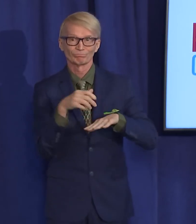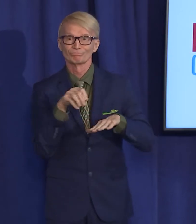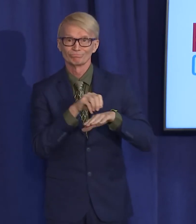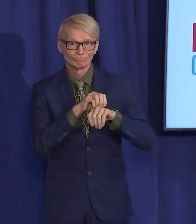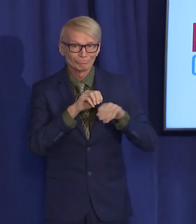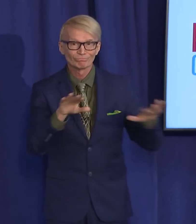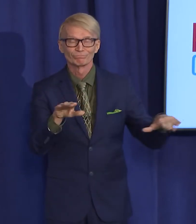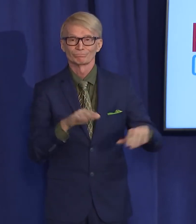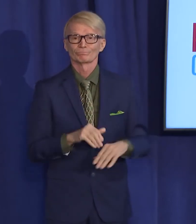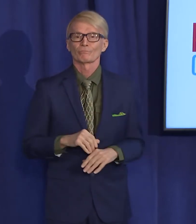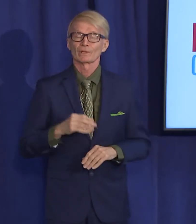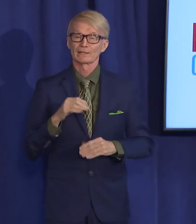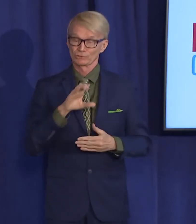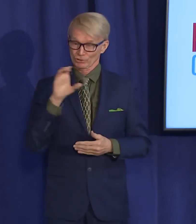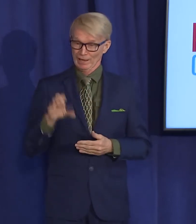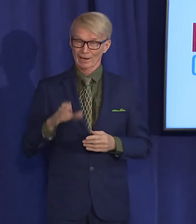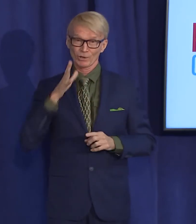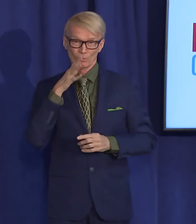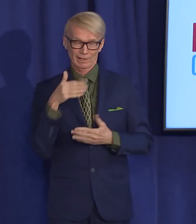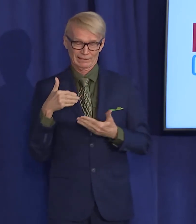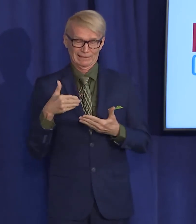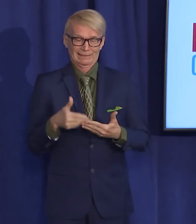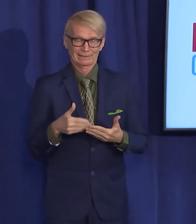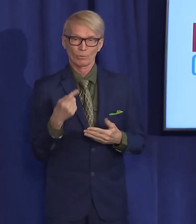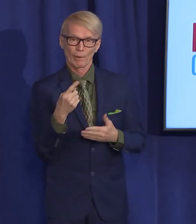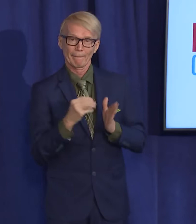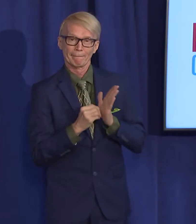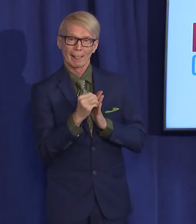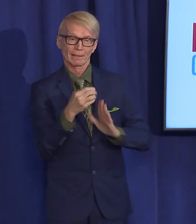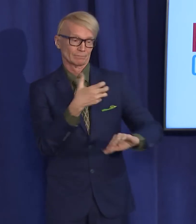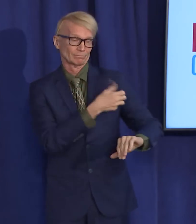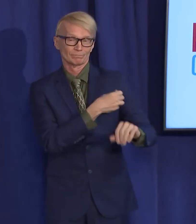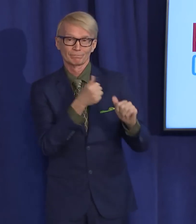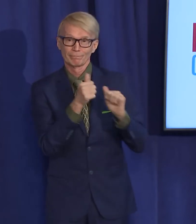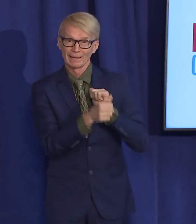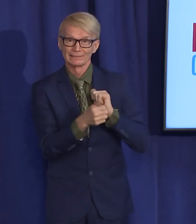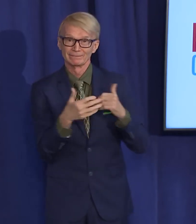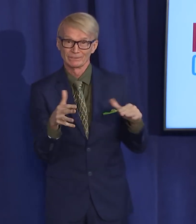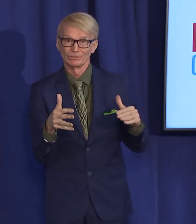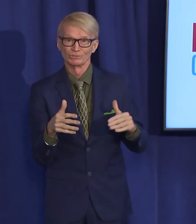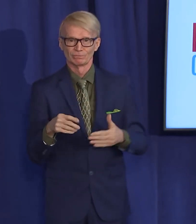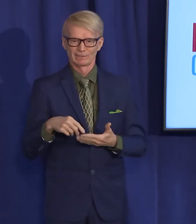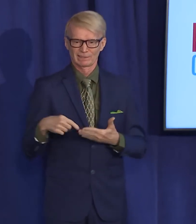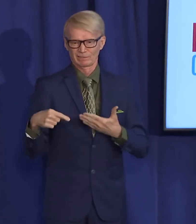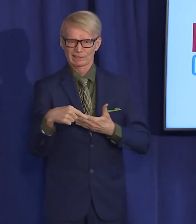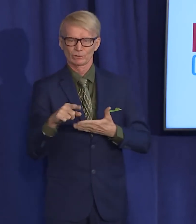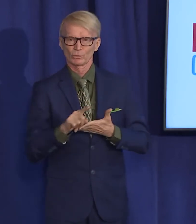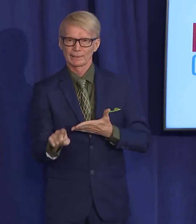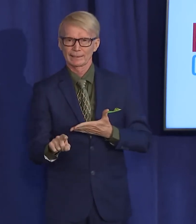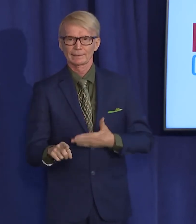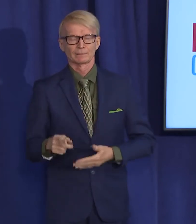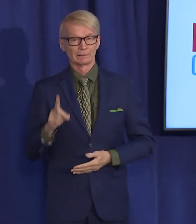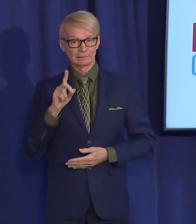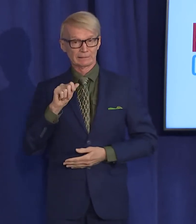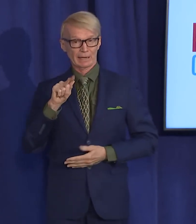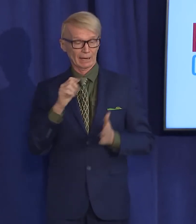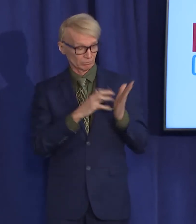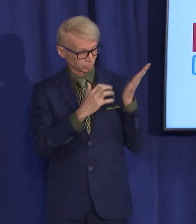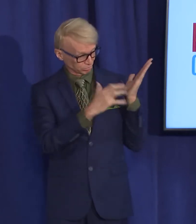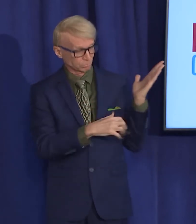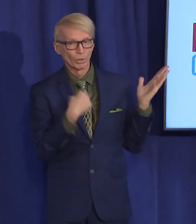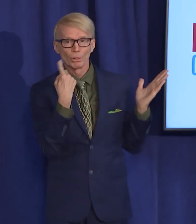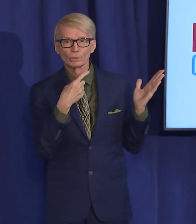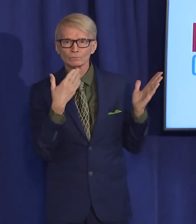we'll cross the 1 million mark in about a week. And the data couldn't be better when we look at how these vaccines